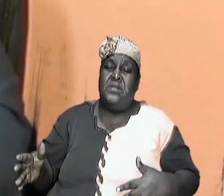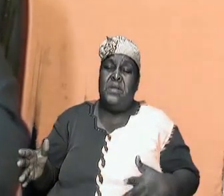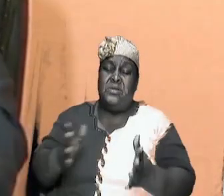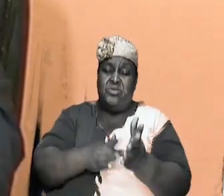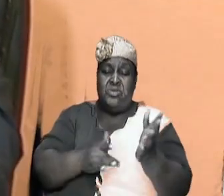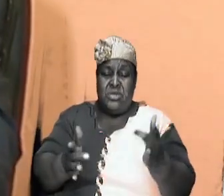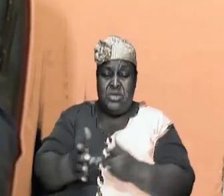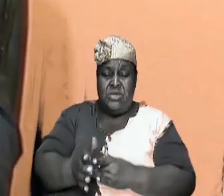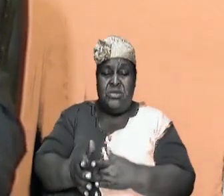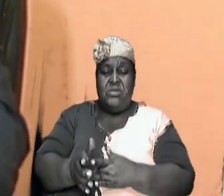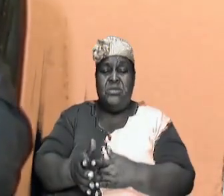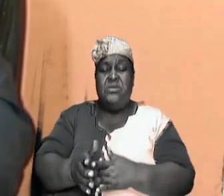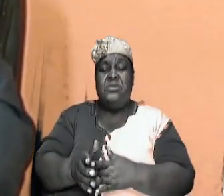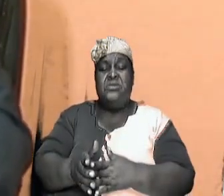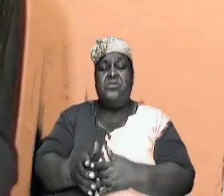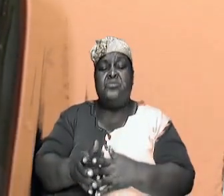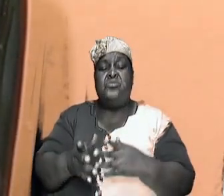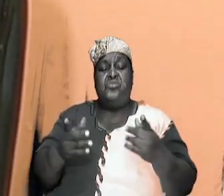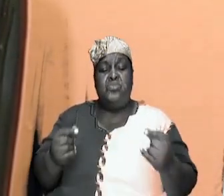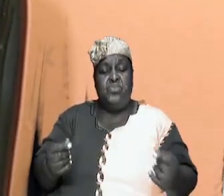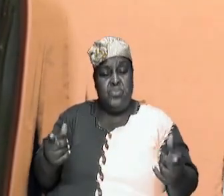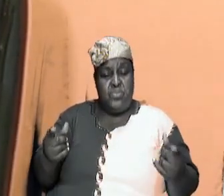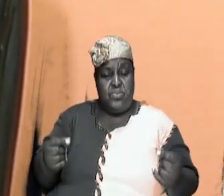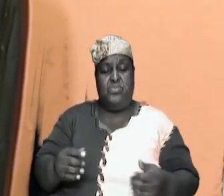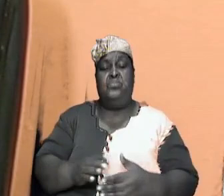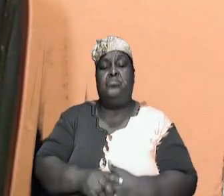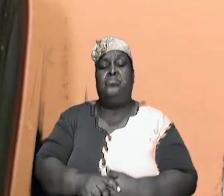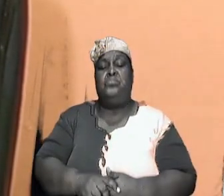important. And